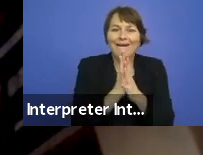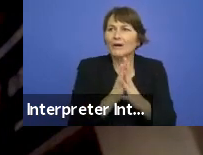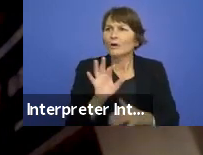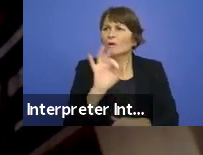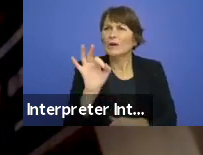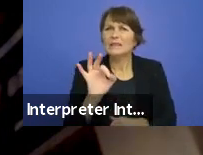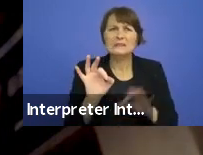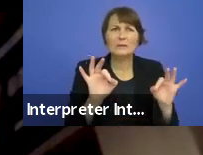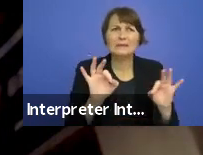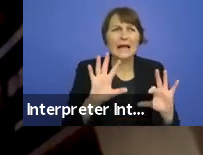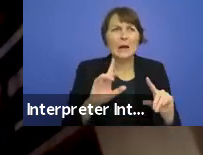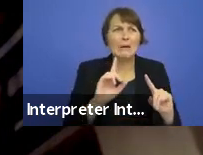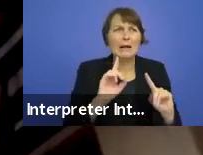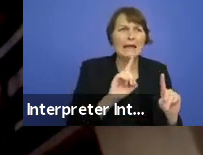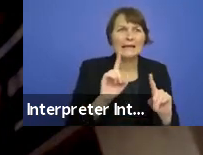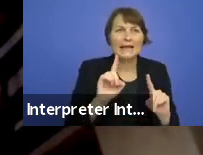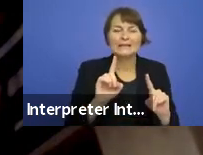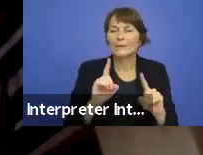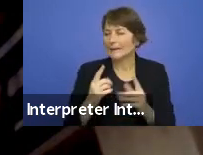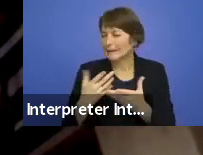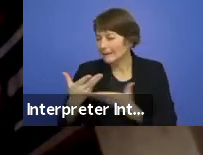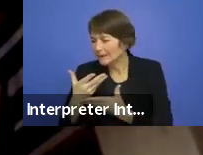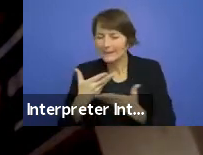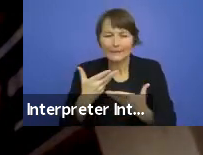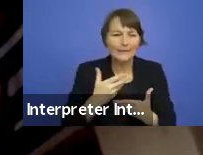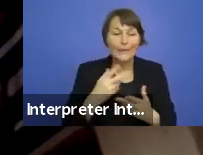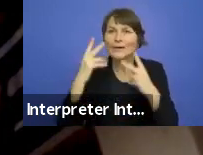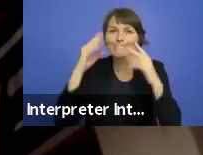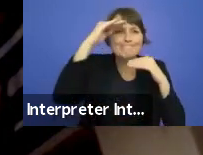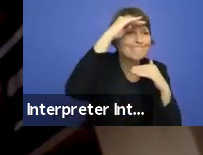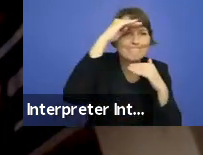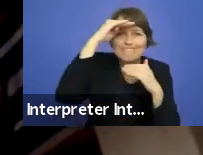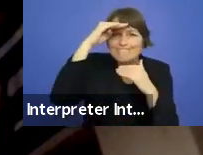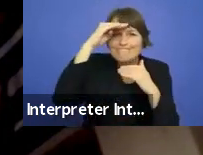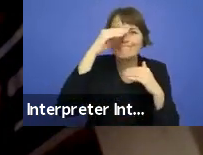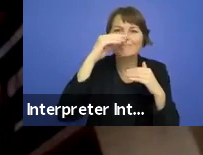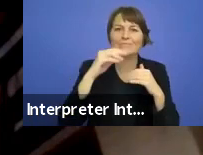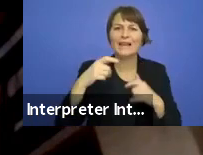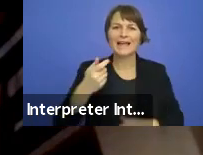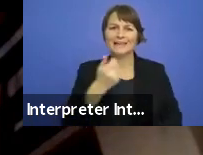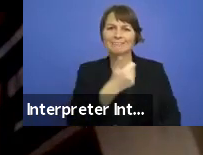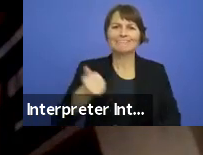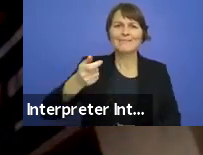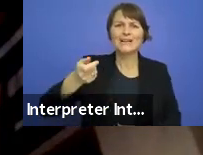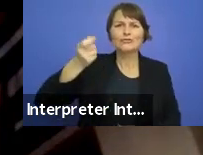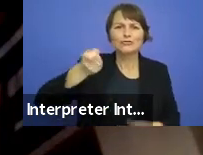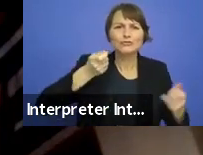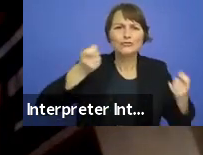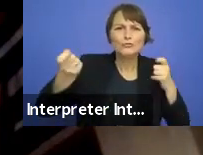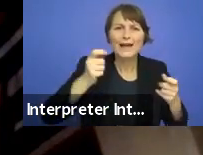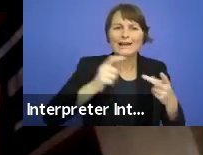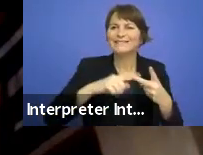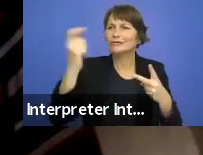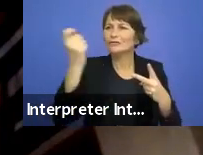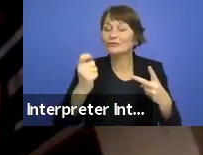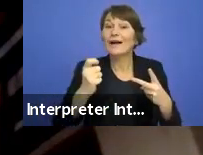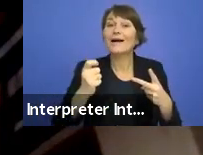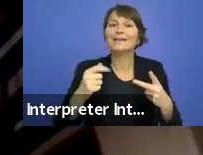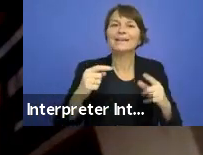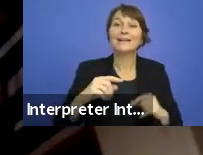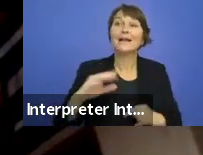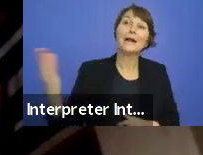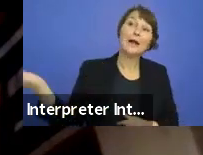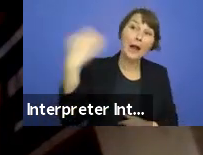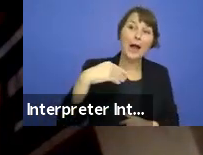We looked for directors, writers, actors and designers and invited them to London and Stratford to hear their